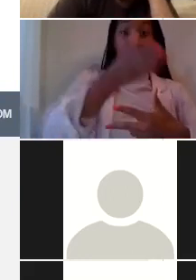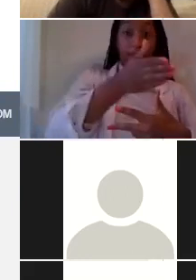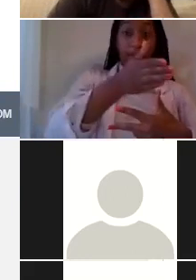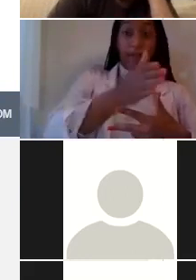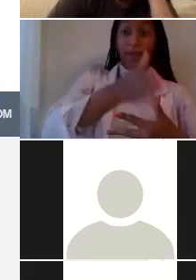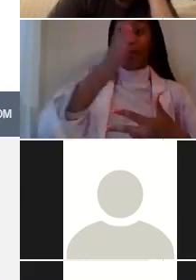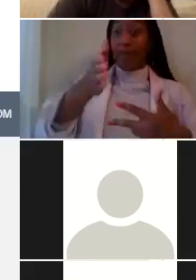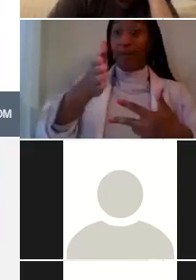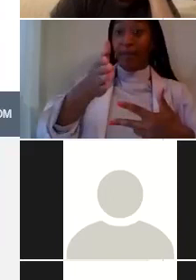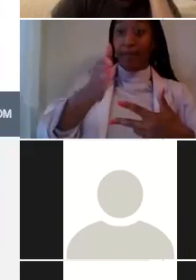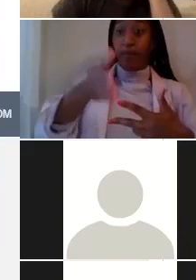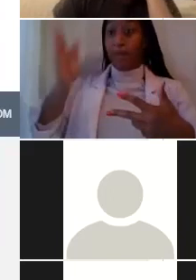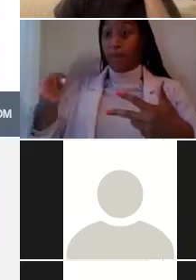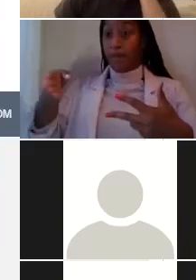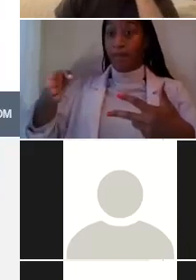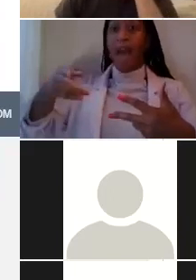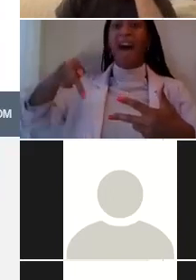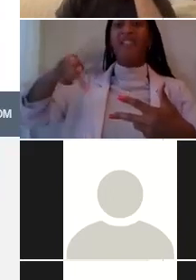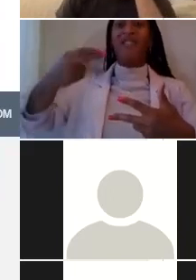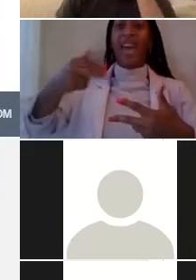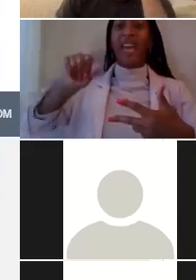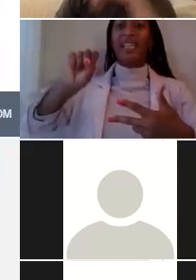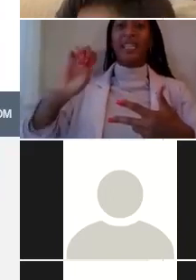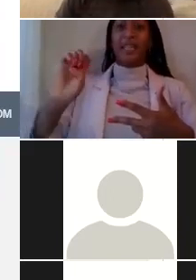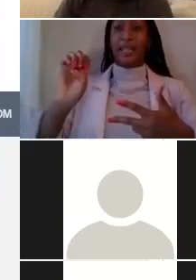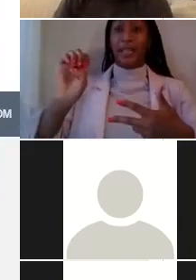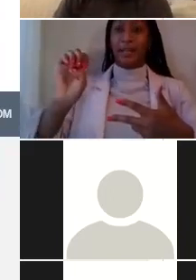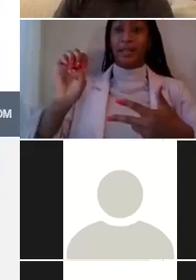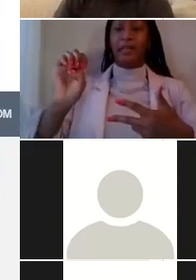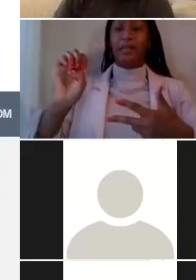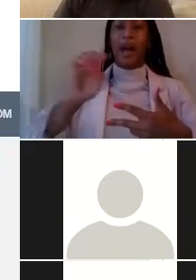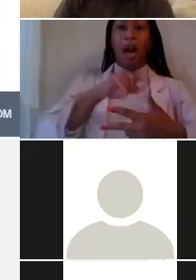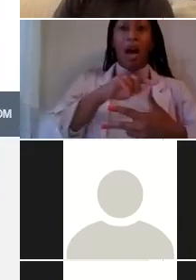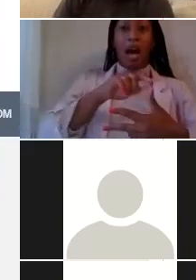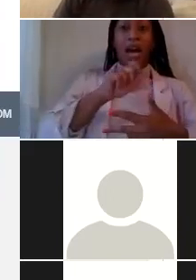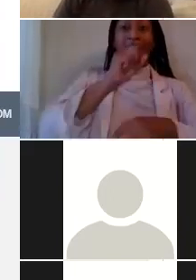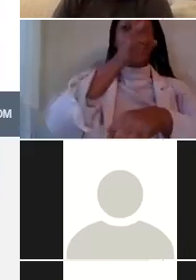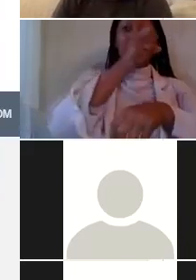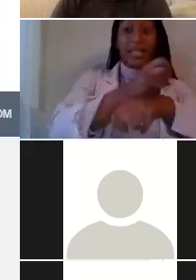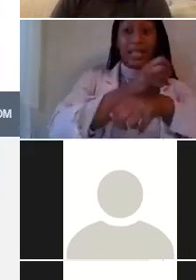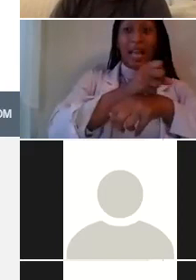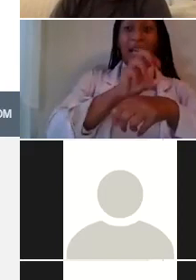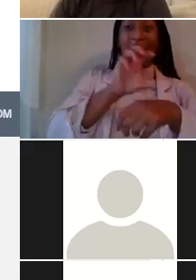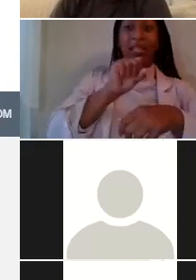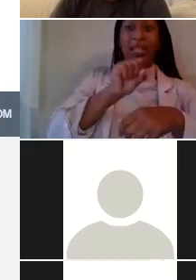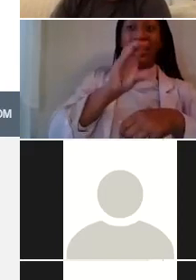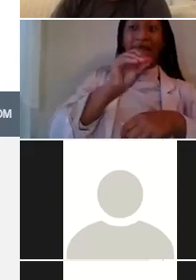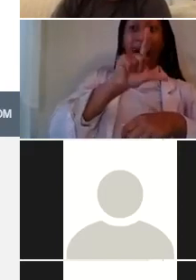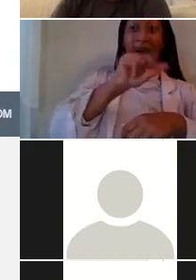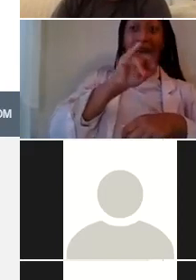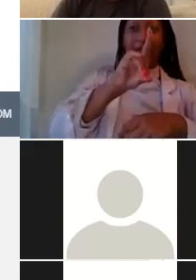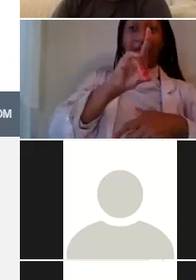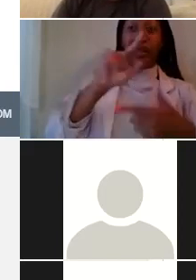There's plasma, but we don't really focus on that. Solid, liquid, gas. And whenever a substance